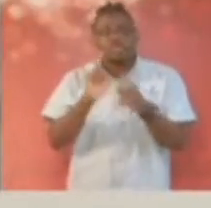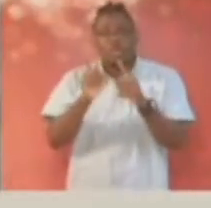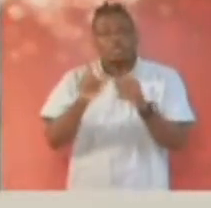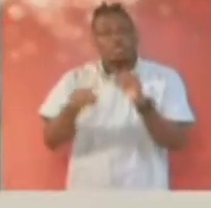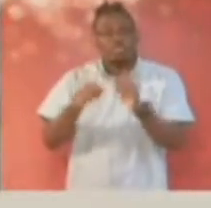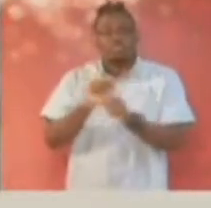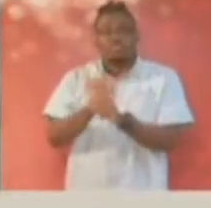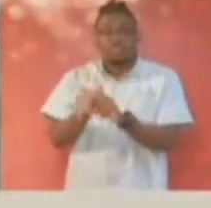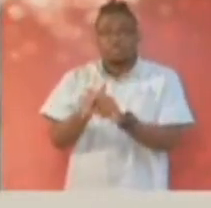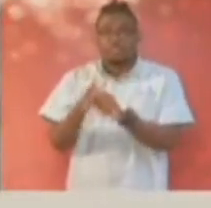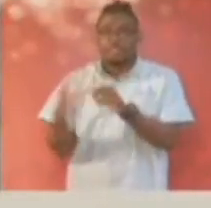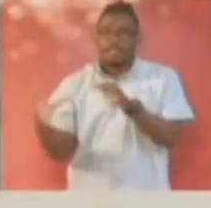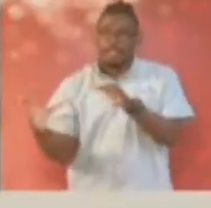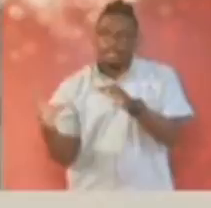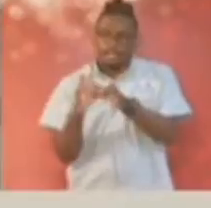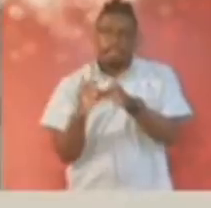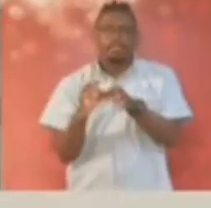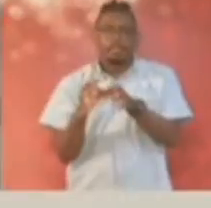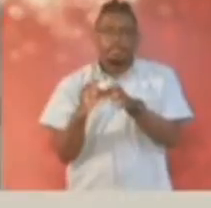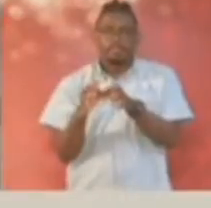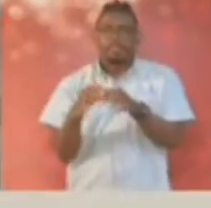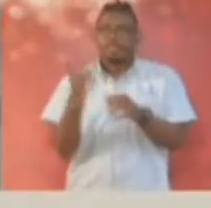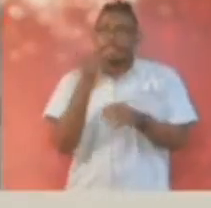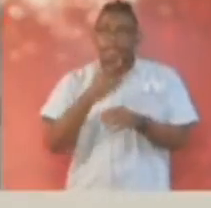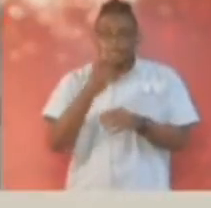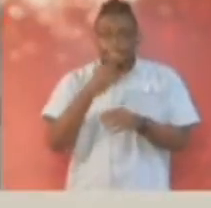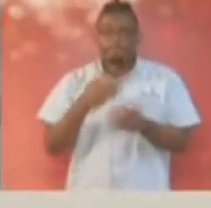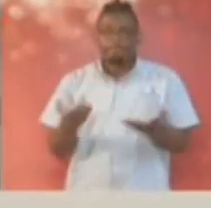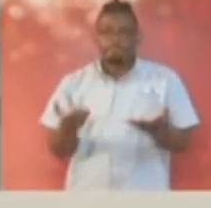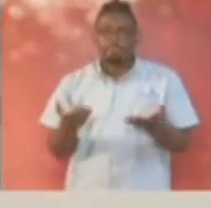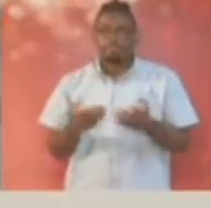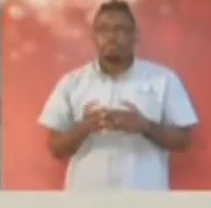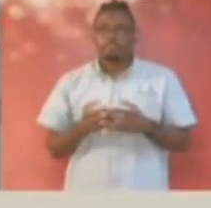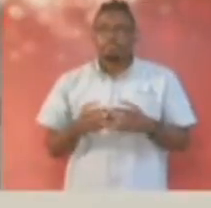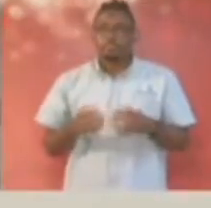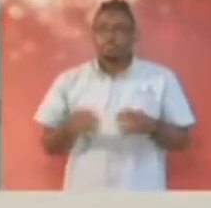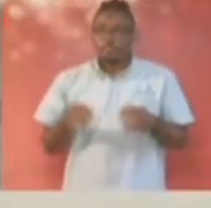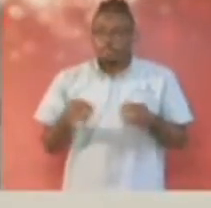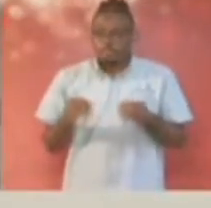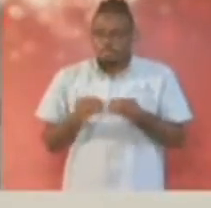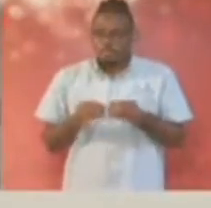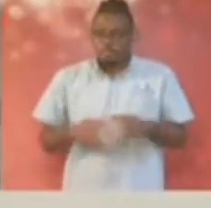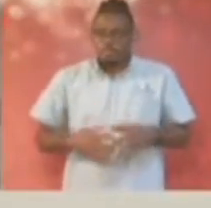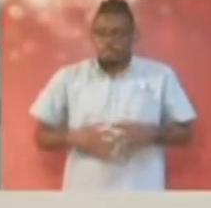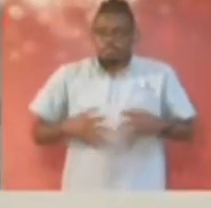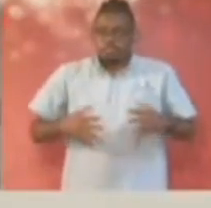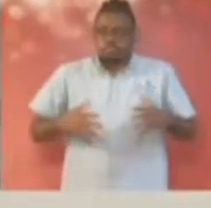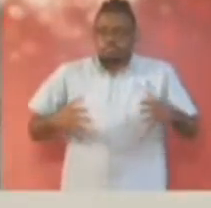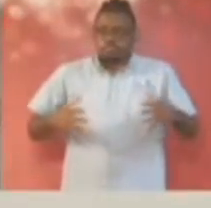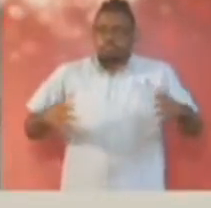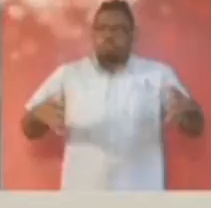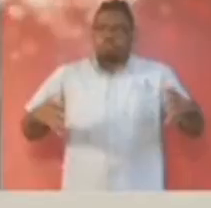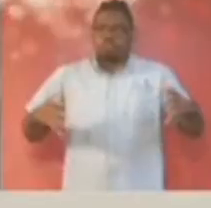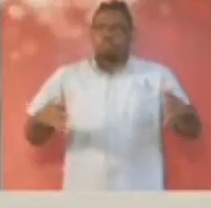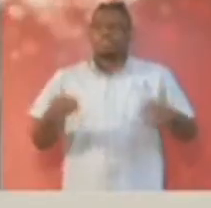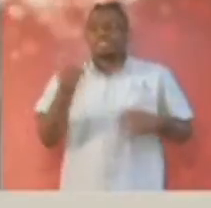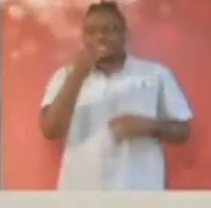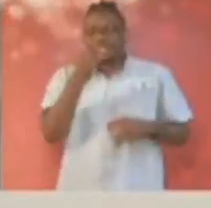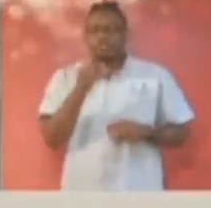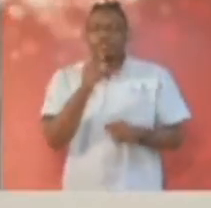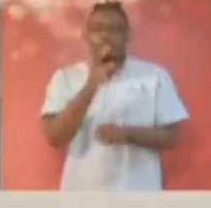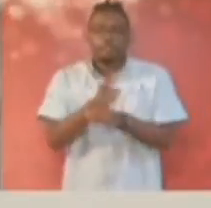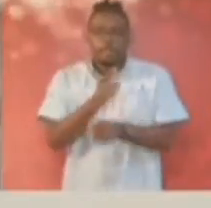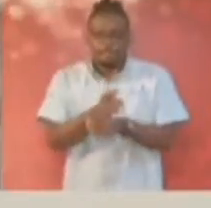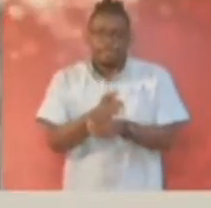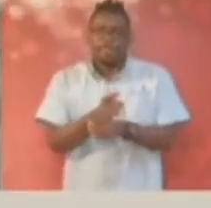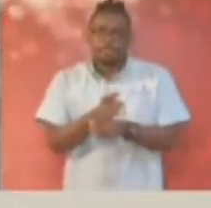and which is driven really by the obesogenic environment, the unhealthy diets and habits and behaviors,